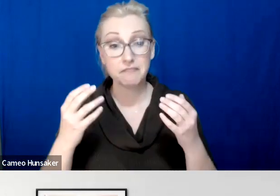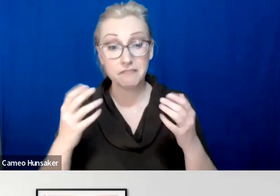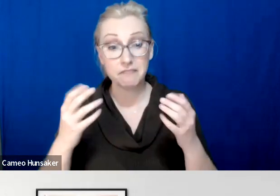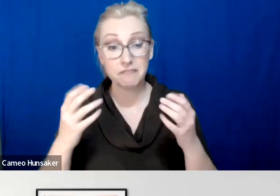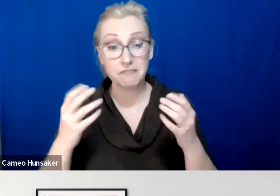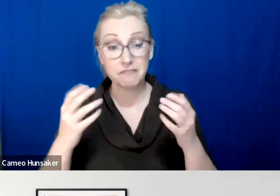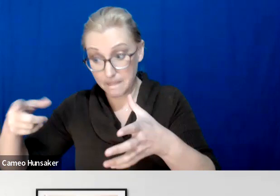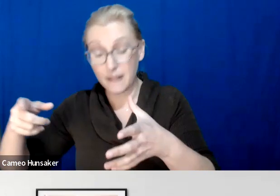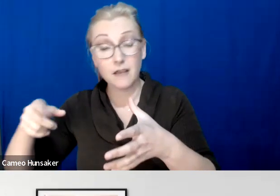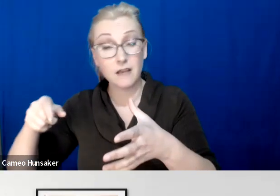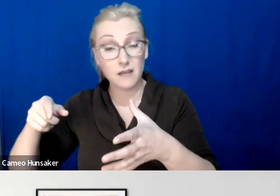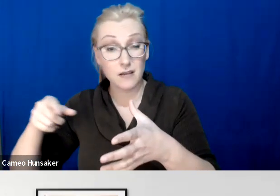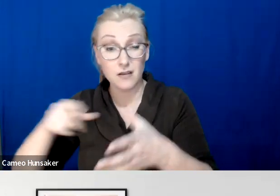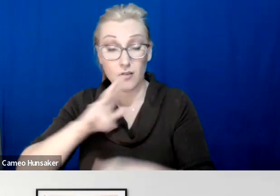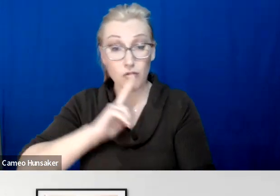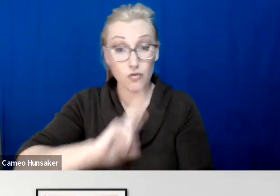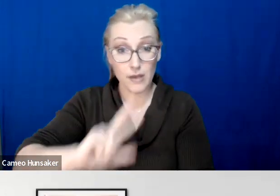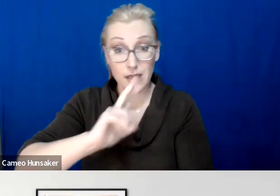your request to